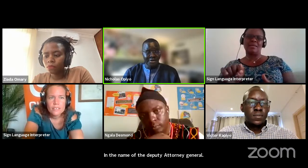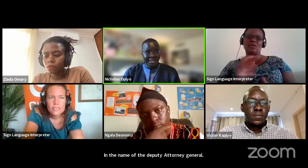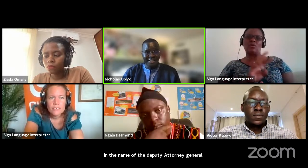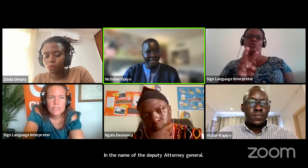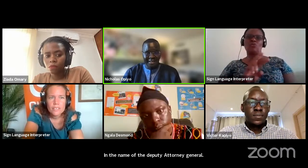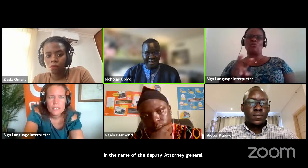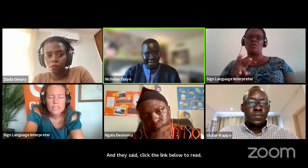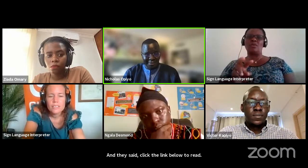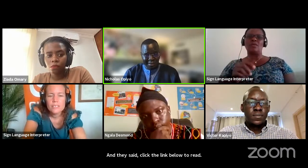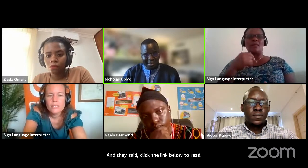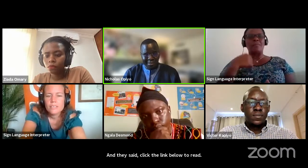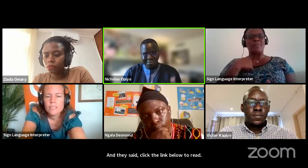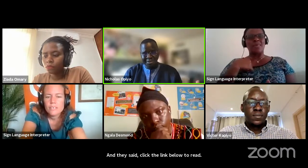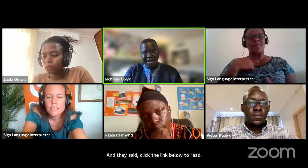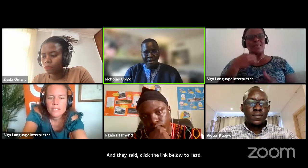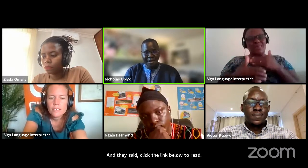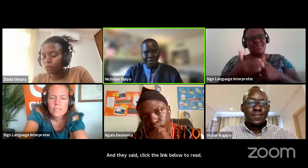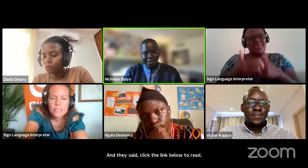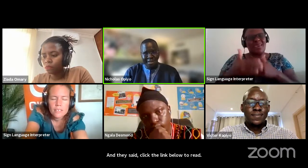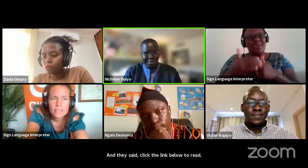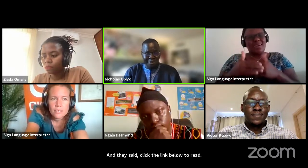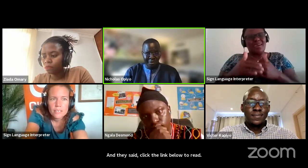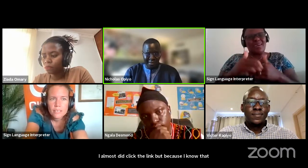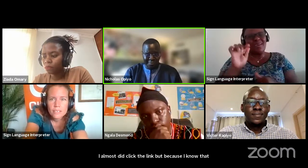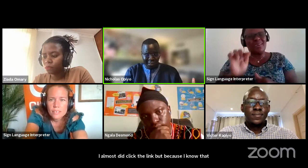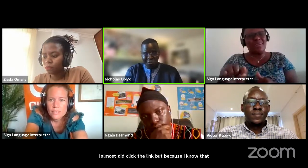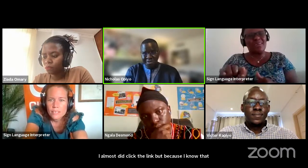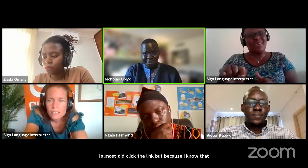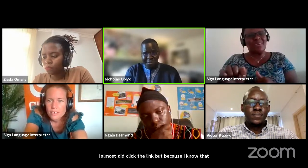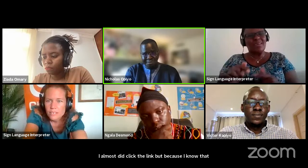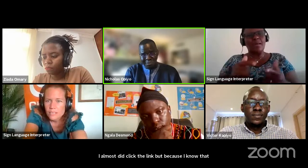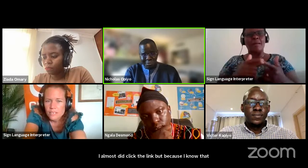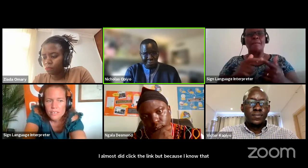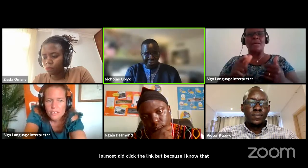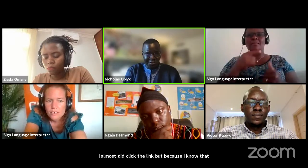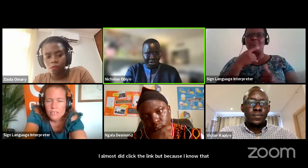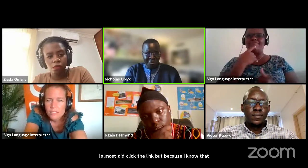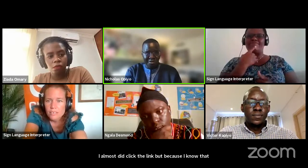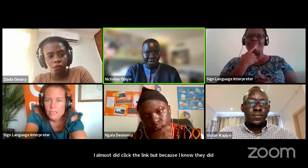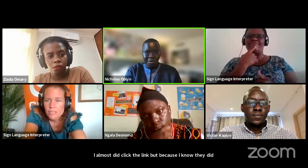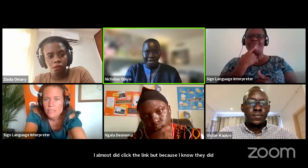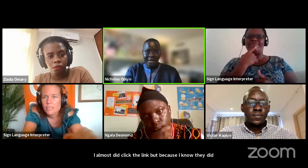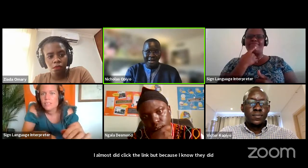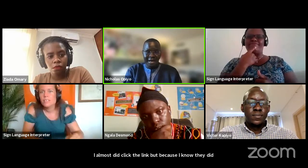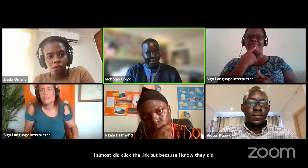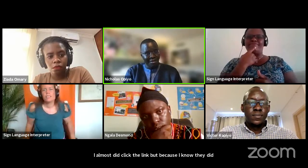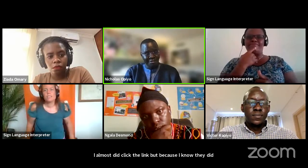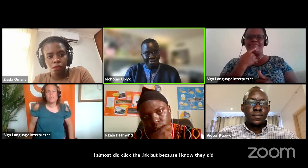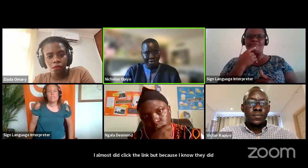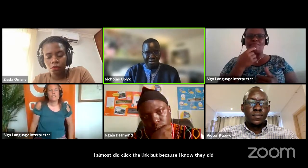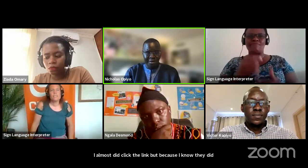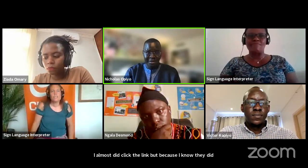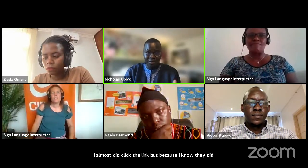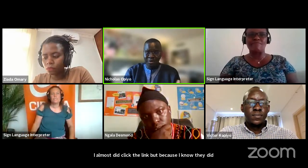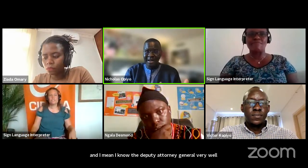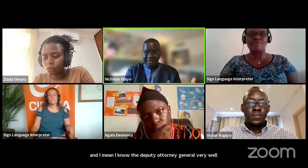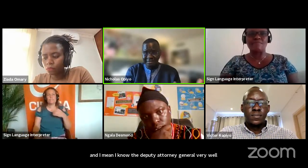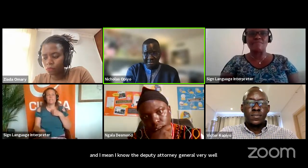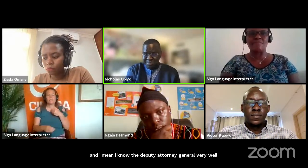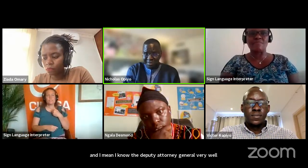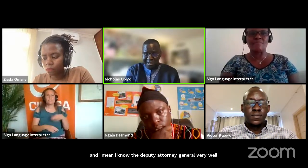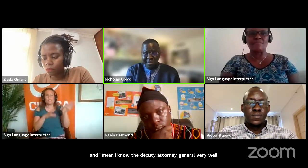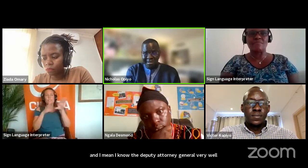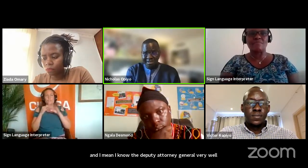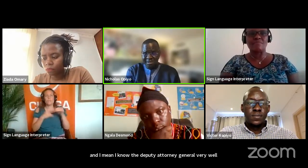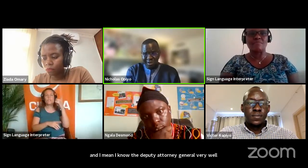I almost did click the link, but because I know I know the Deputy Attorney General very well. I picked the phone and called him and said, "Oh, have